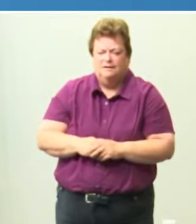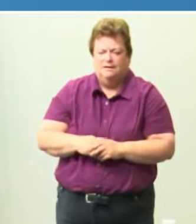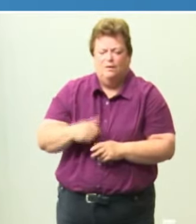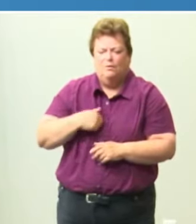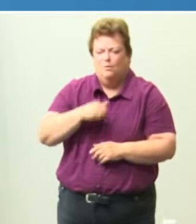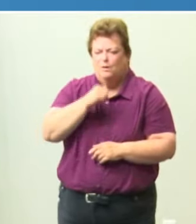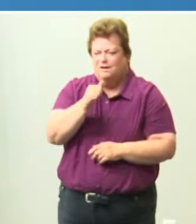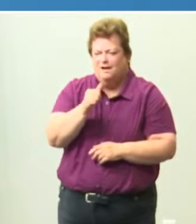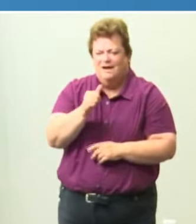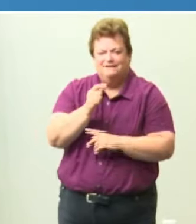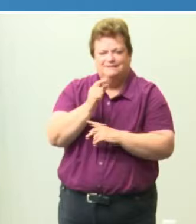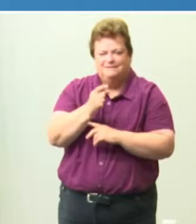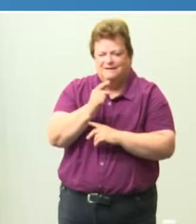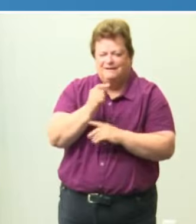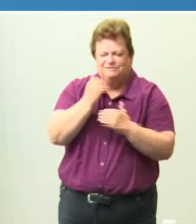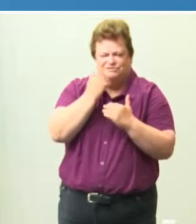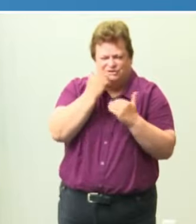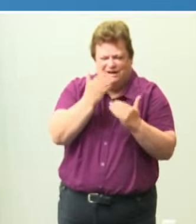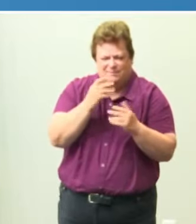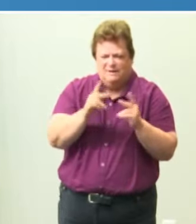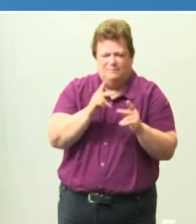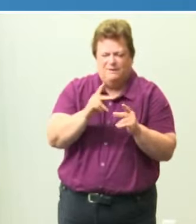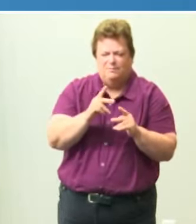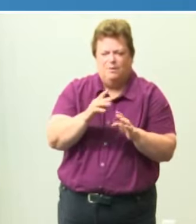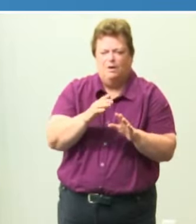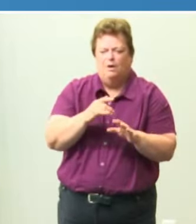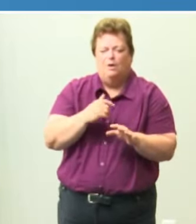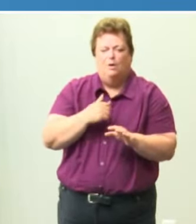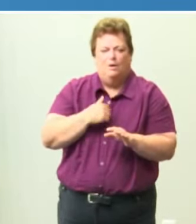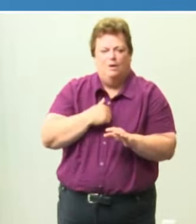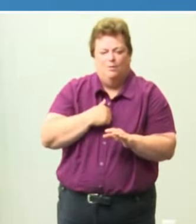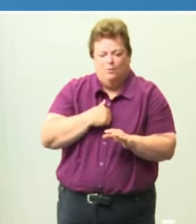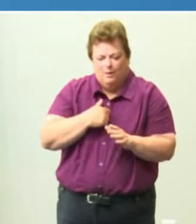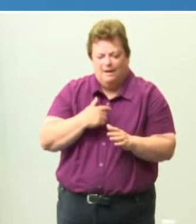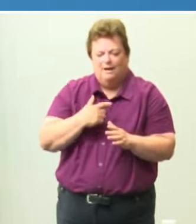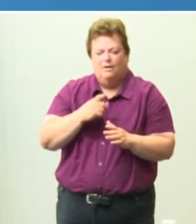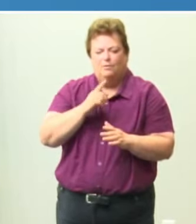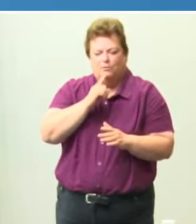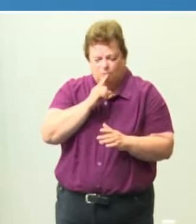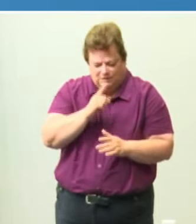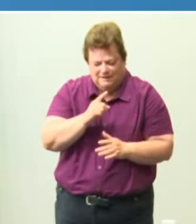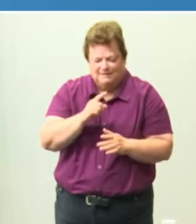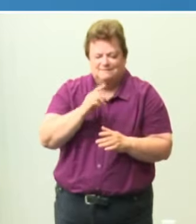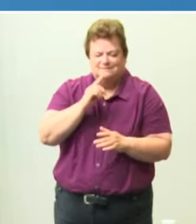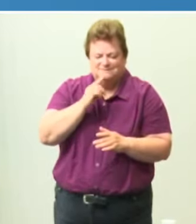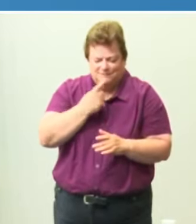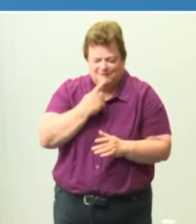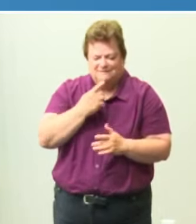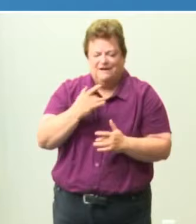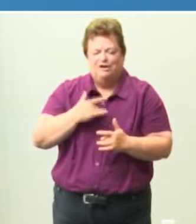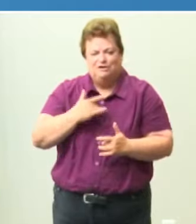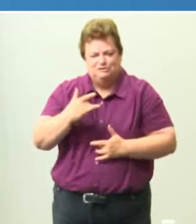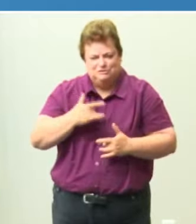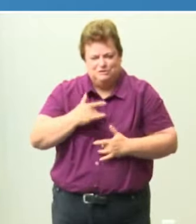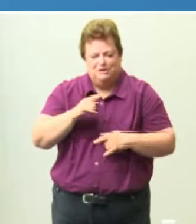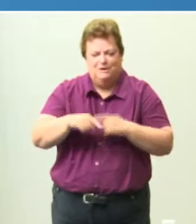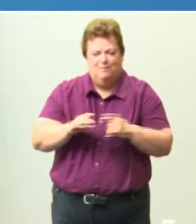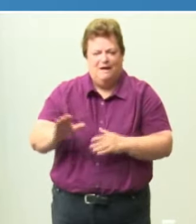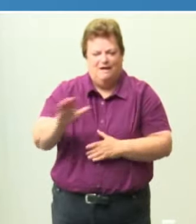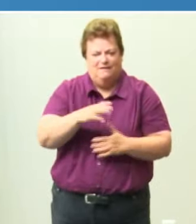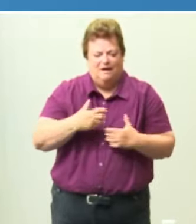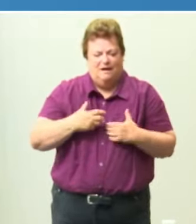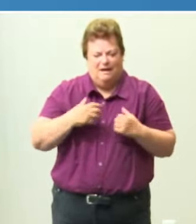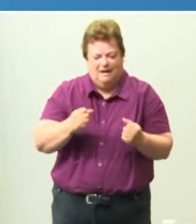shaming people or we're telling them, it's out of genuine concern for their health and the health of our community. So I hope people hear